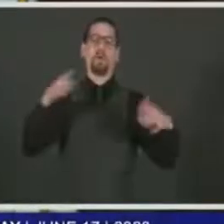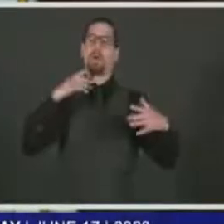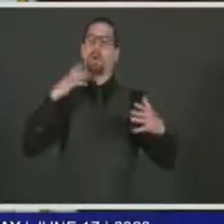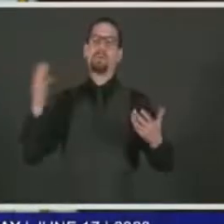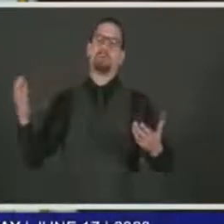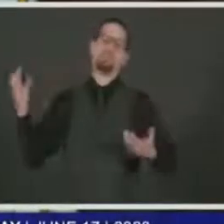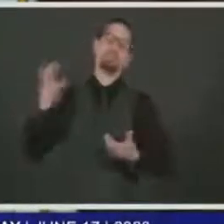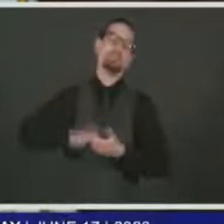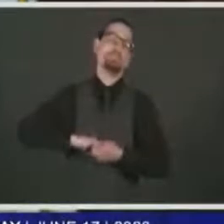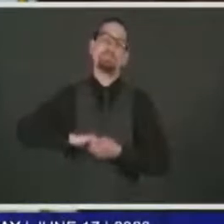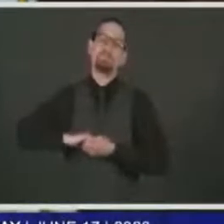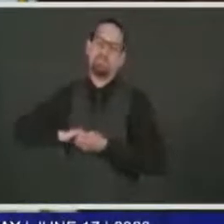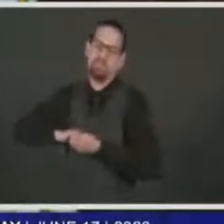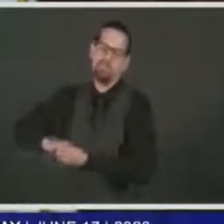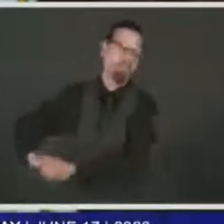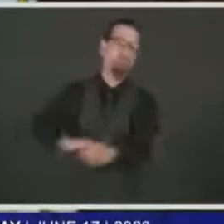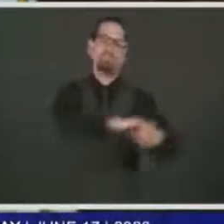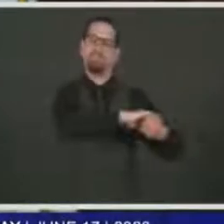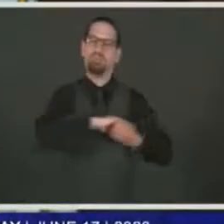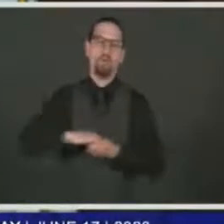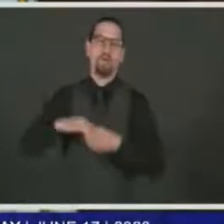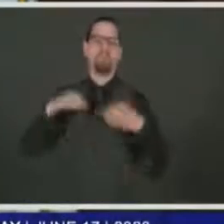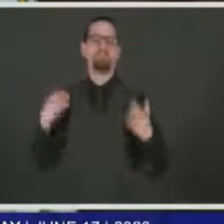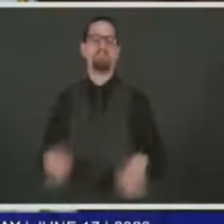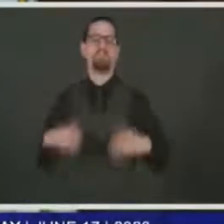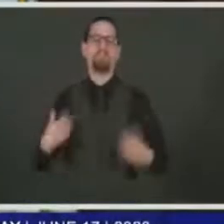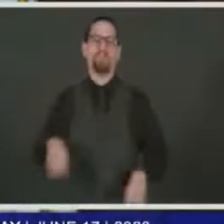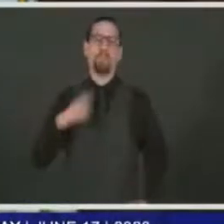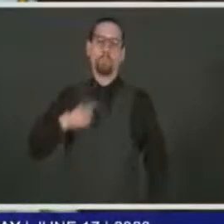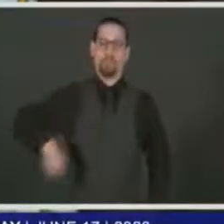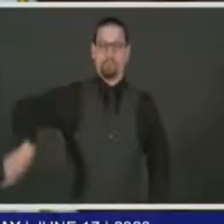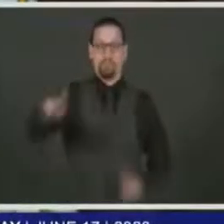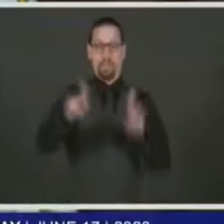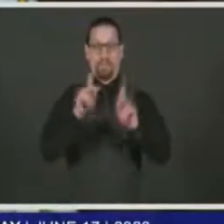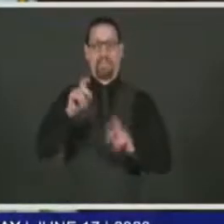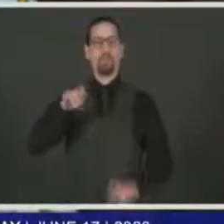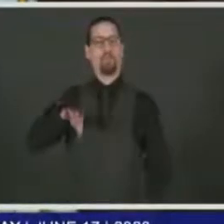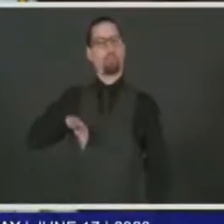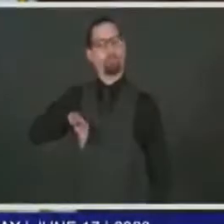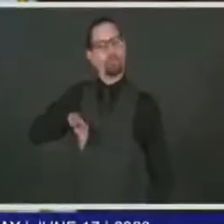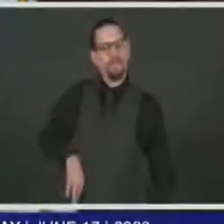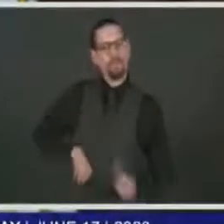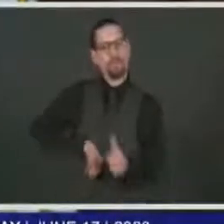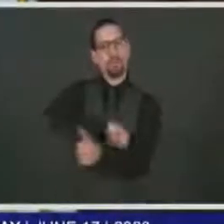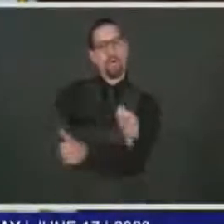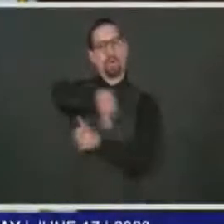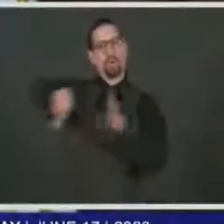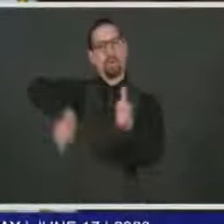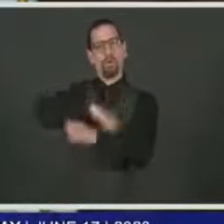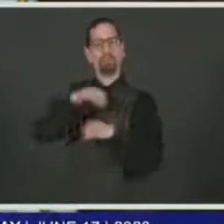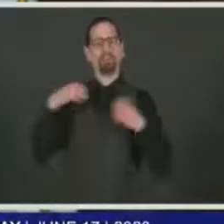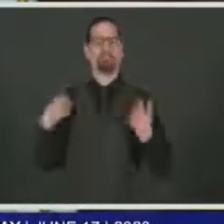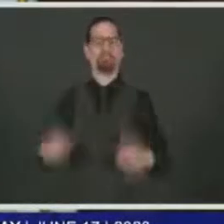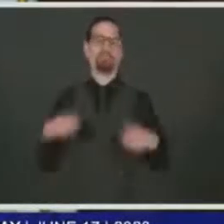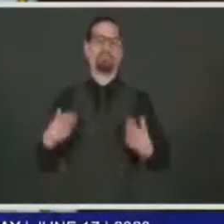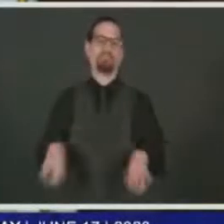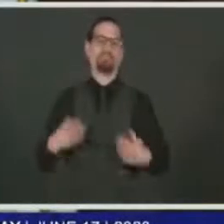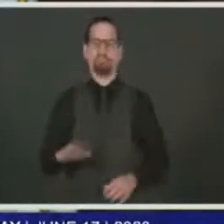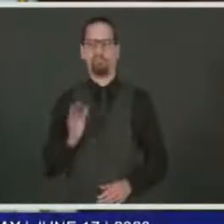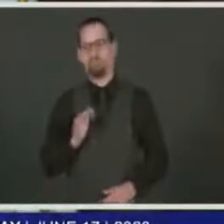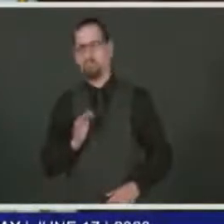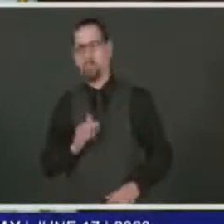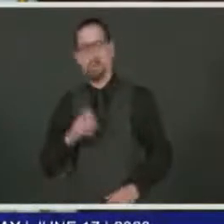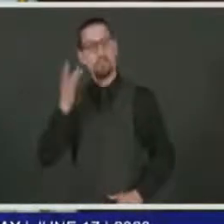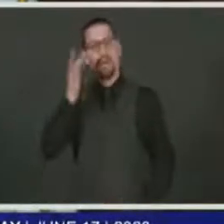have benefited from the fact that we're small and connected and everybody knows everybody. That's going to help. That's helped us to get